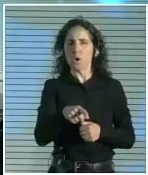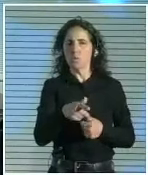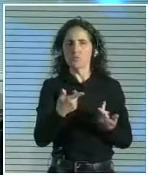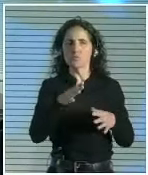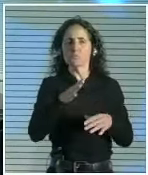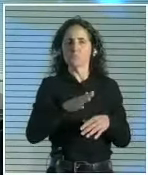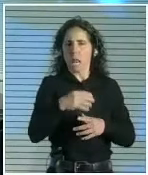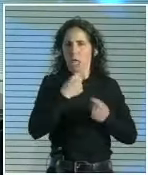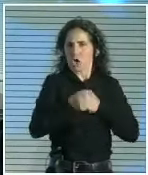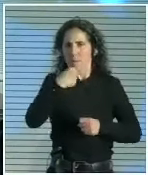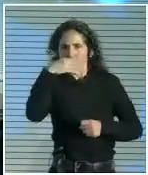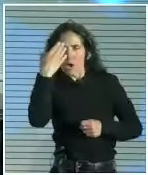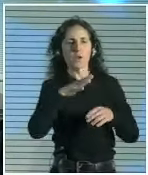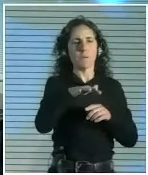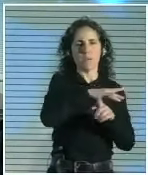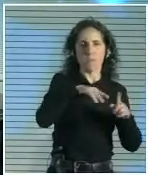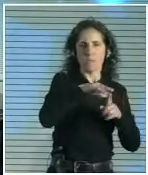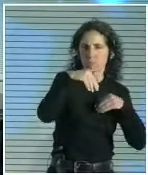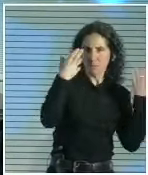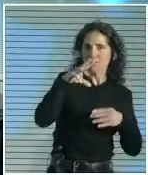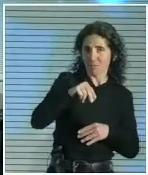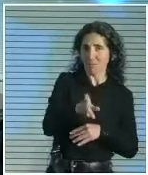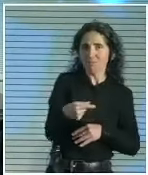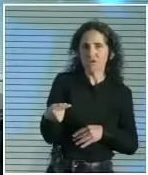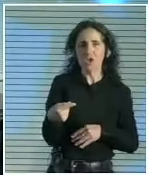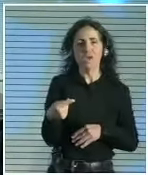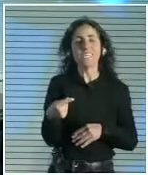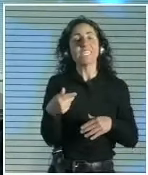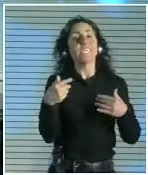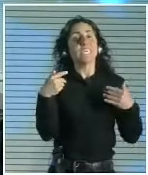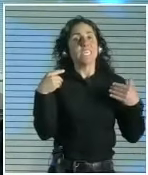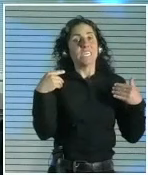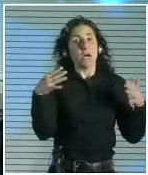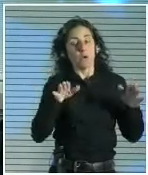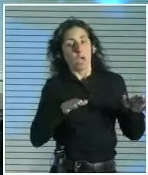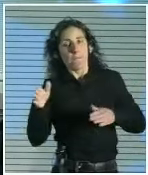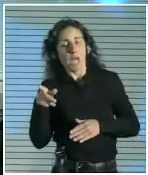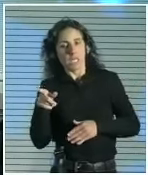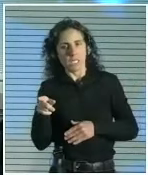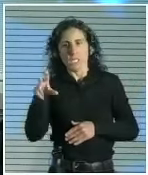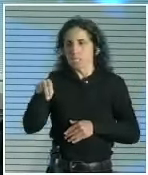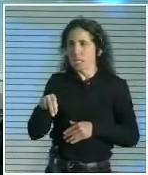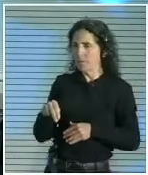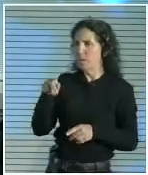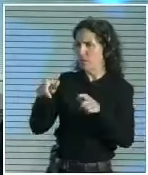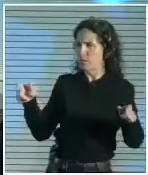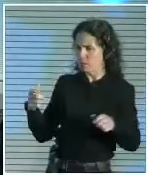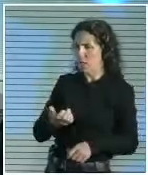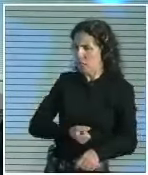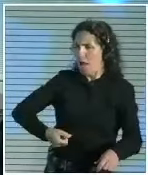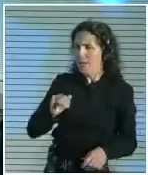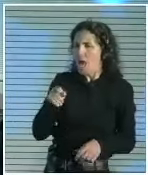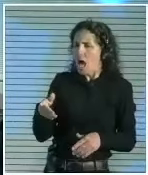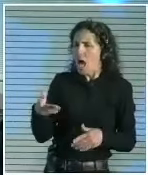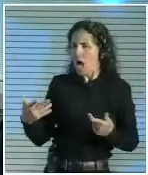bed hungry at night. So it's also a humanitarian act. I'll also just say there's so much more to be said.